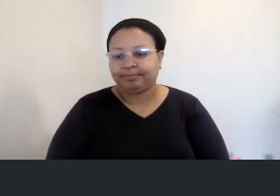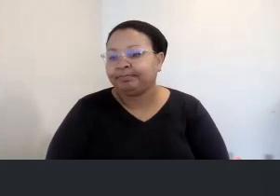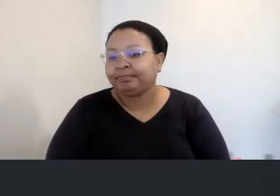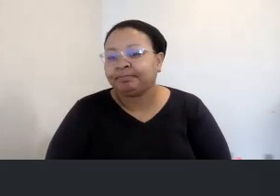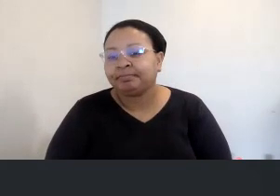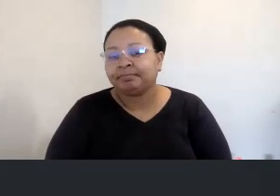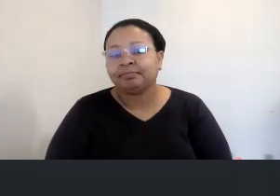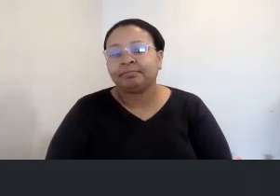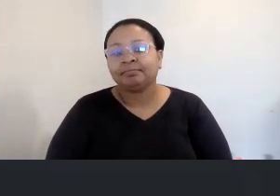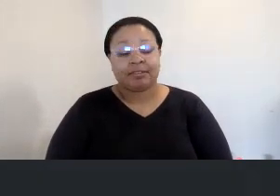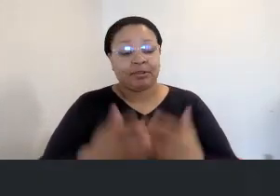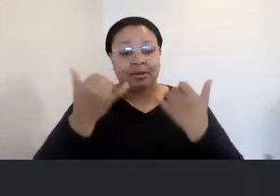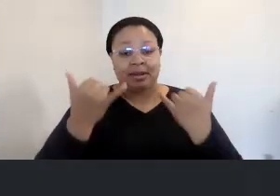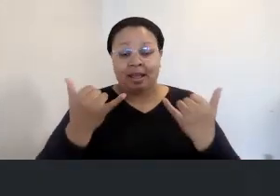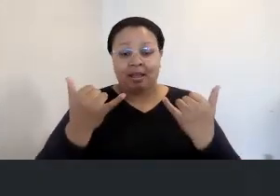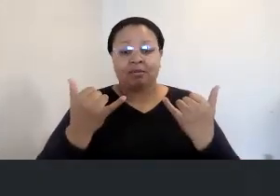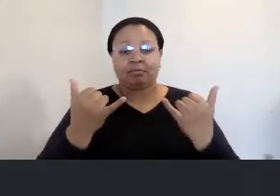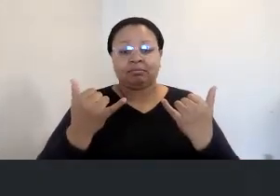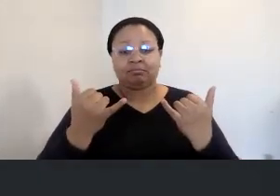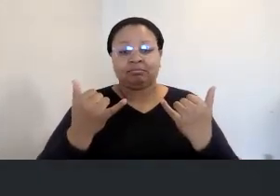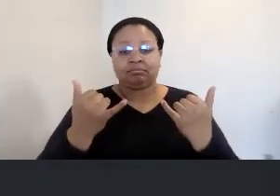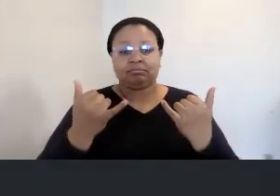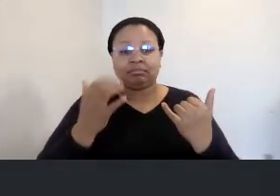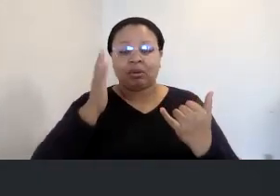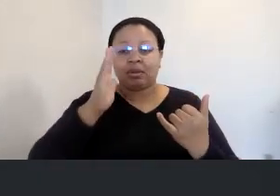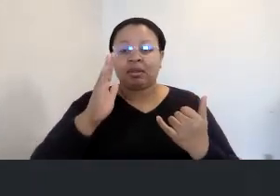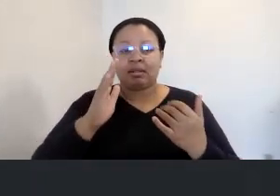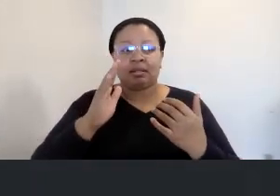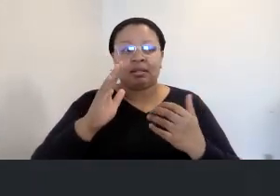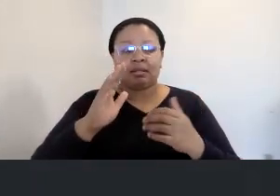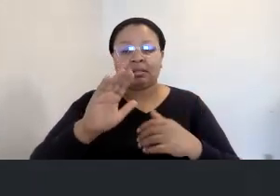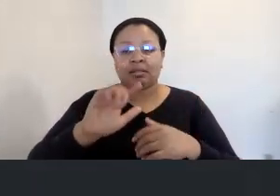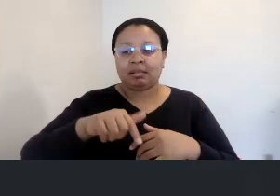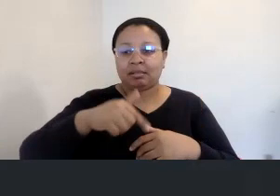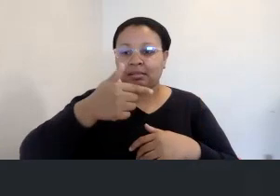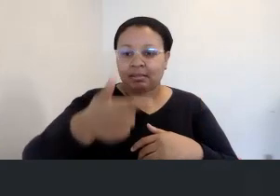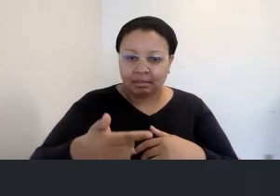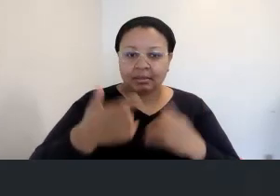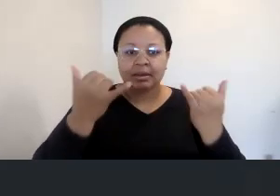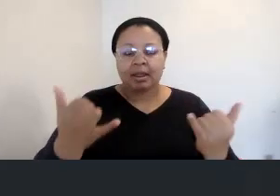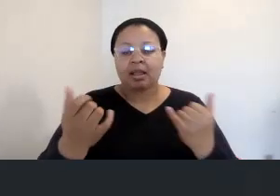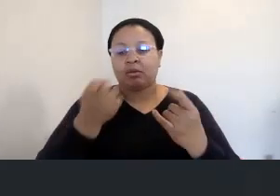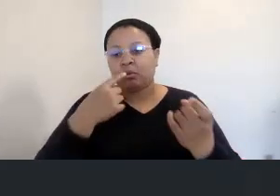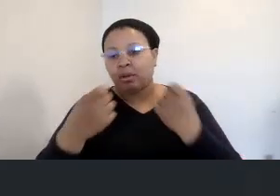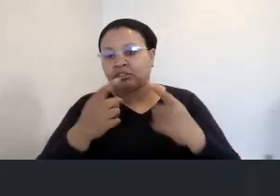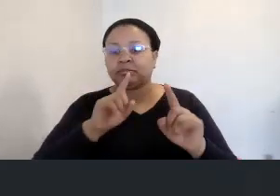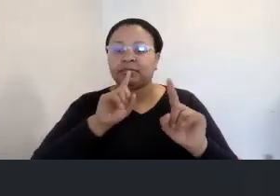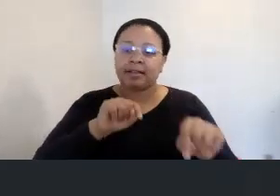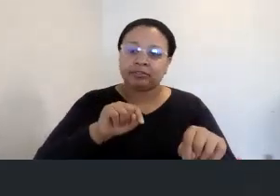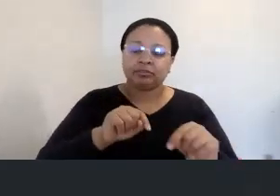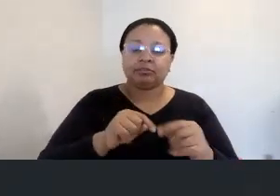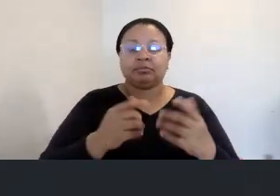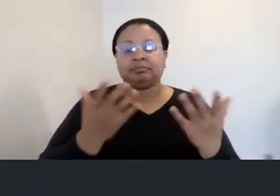And with that, we are going to turn it over to our question and answer portion.